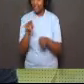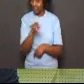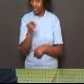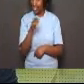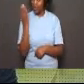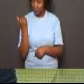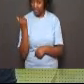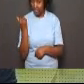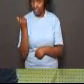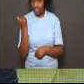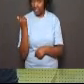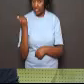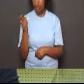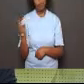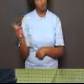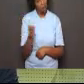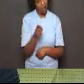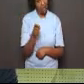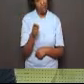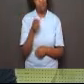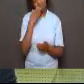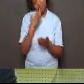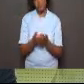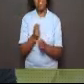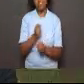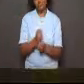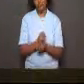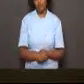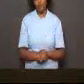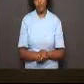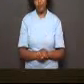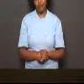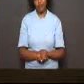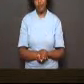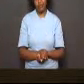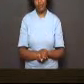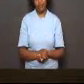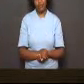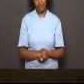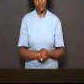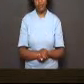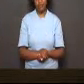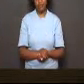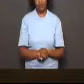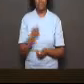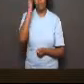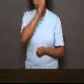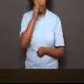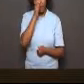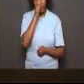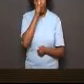to these? If so, well done. The transformation in